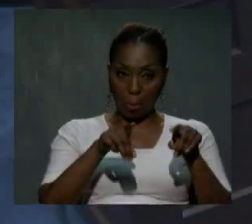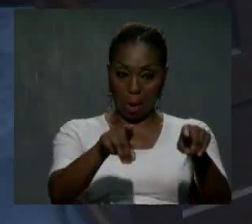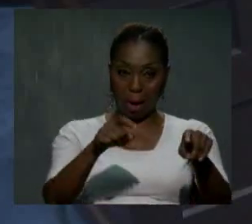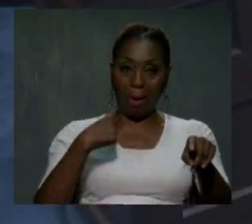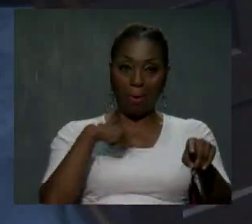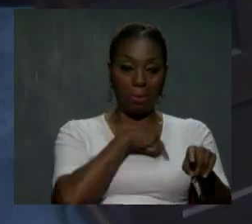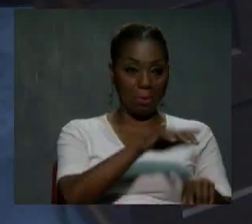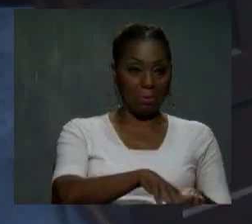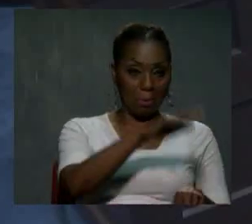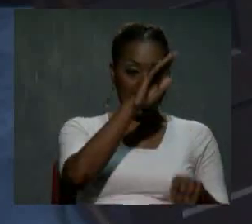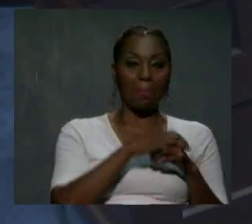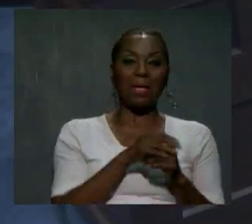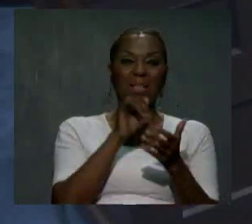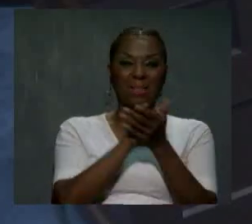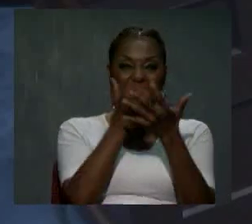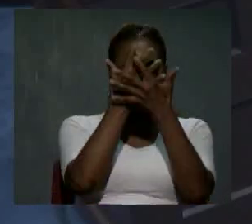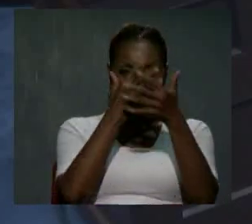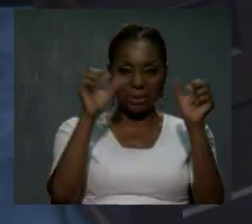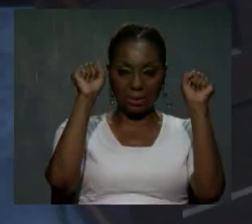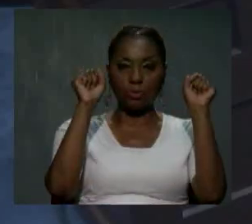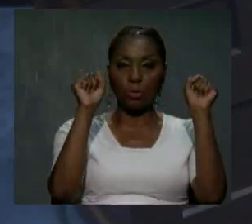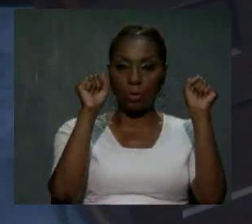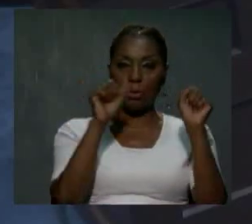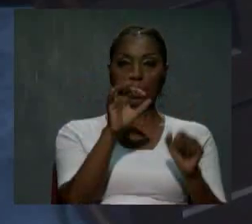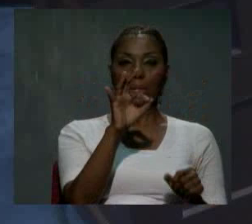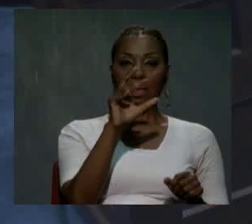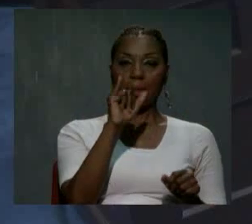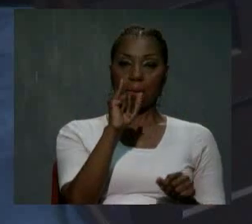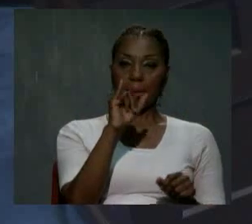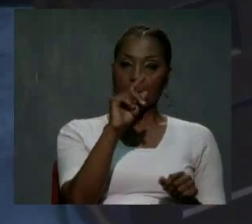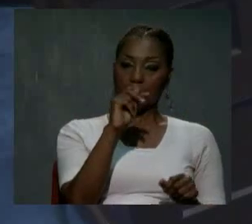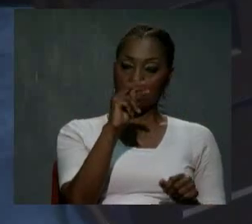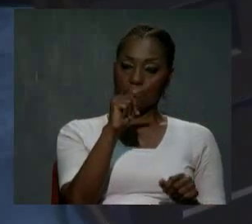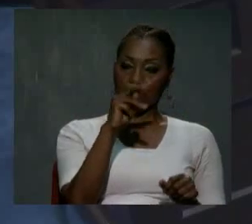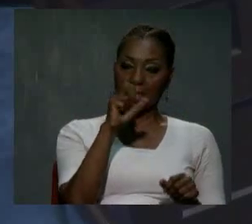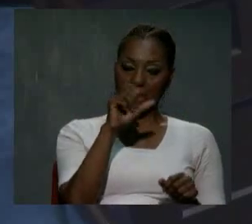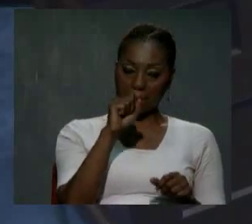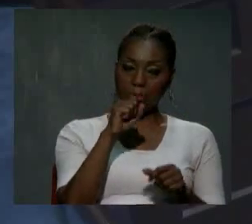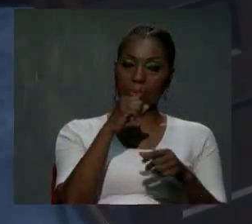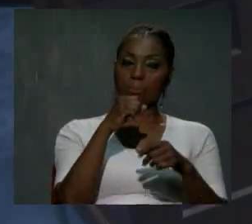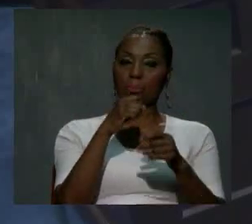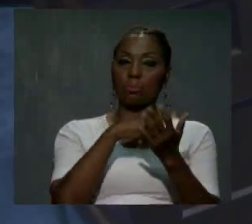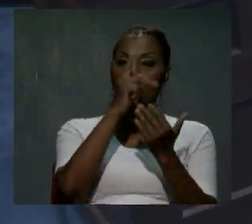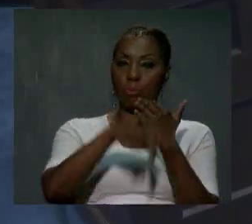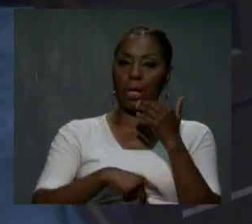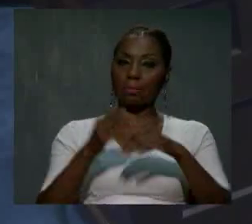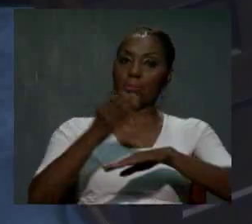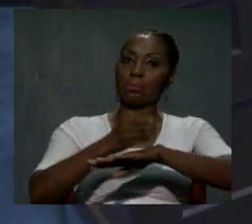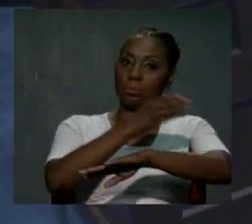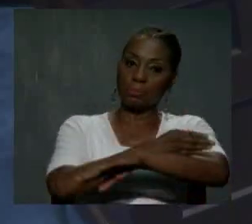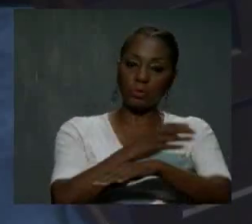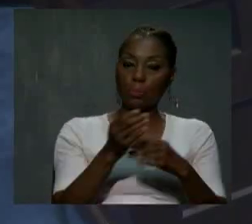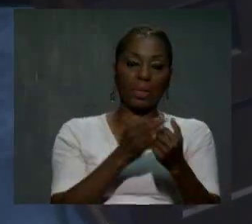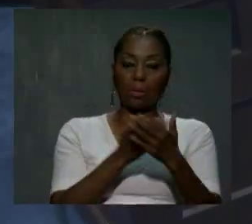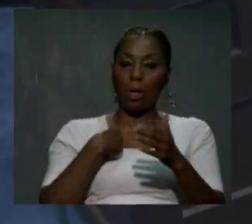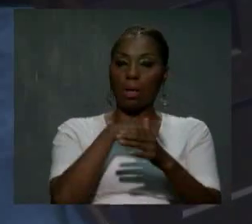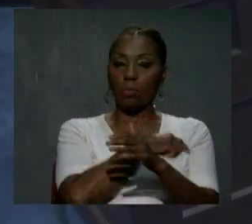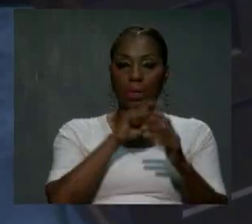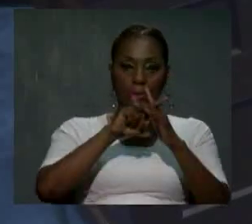FitnessGram is the Presidential Fitness Program reincarnated. And so we started it this year at